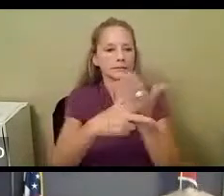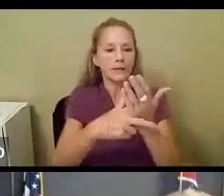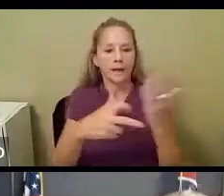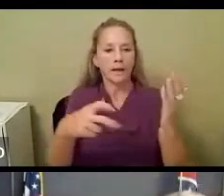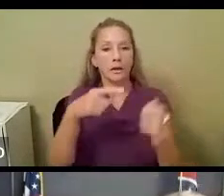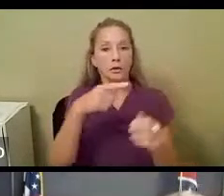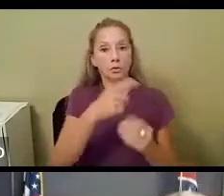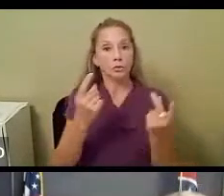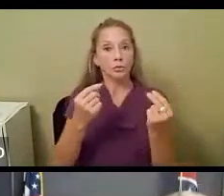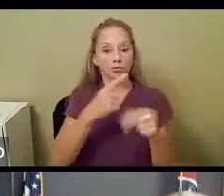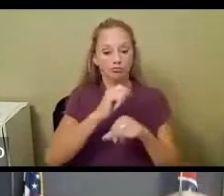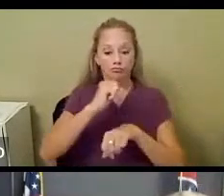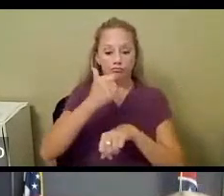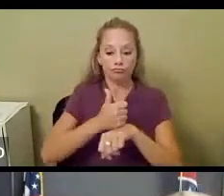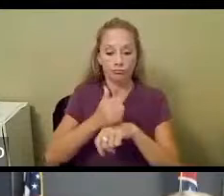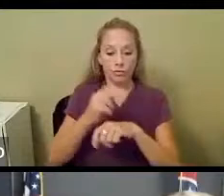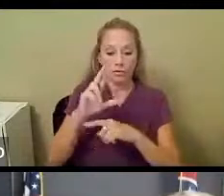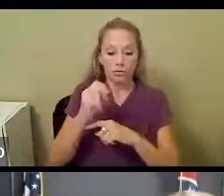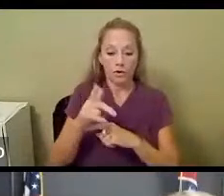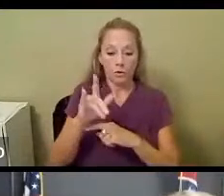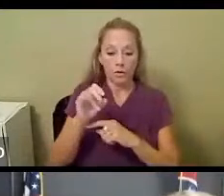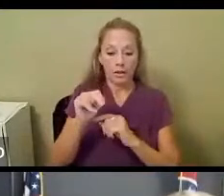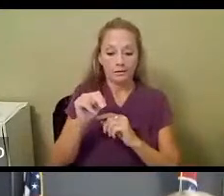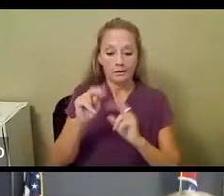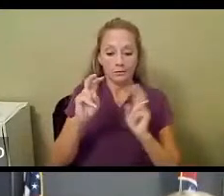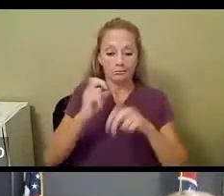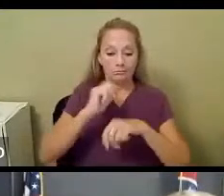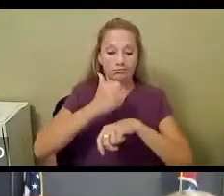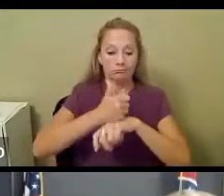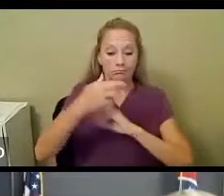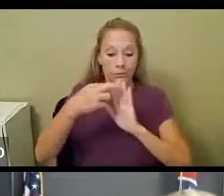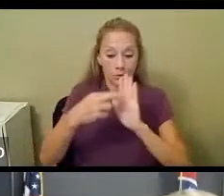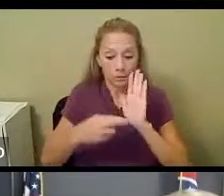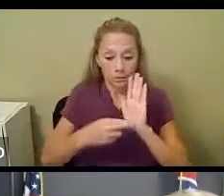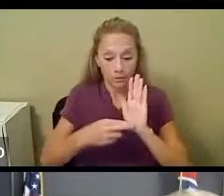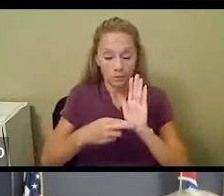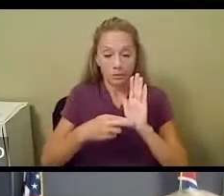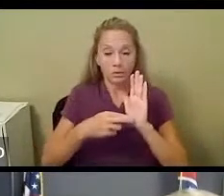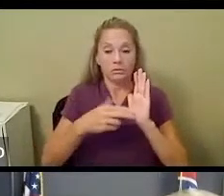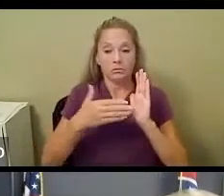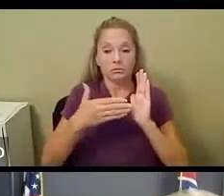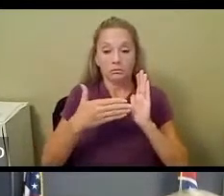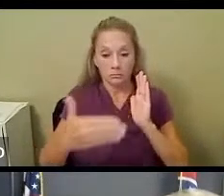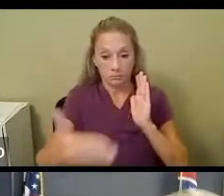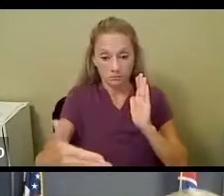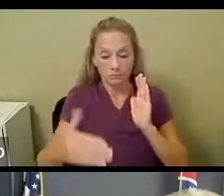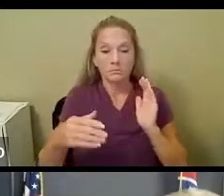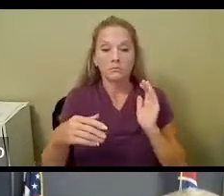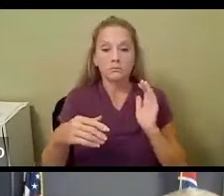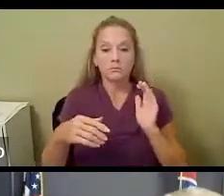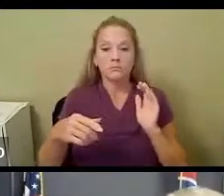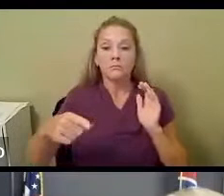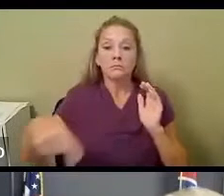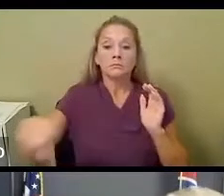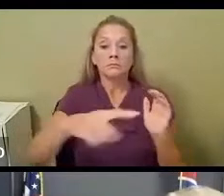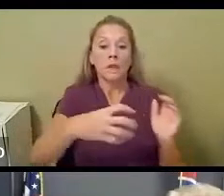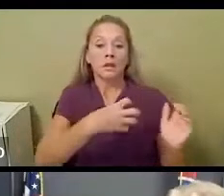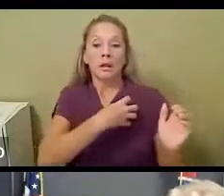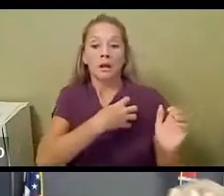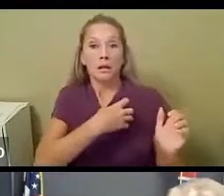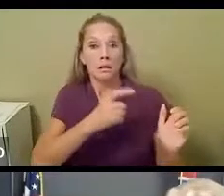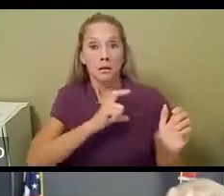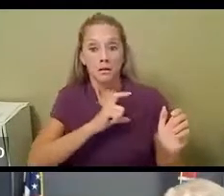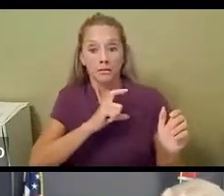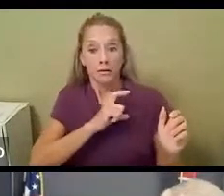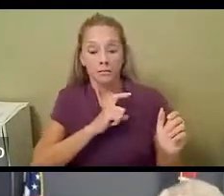a regulation. The sense in which there's a citation involved or any other law enforcement action is that it is